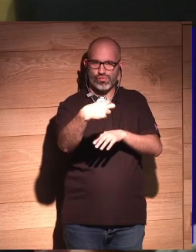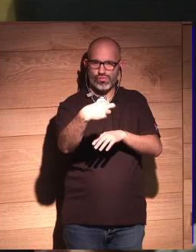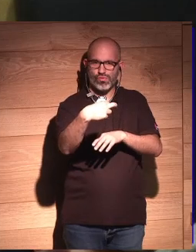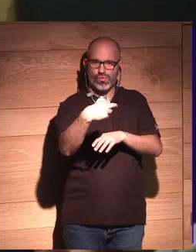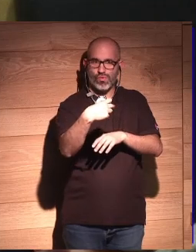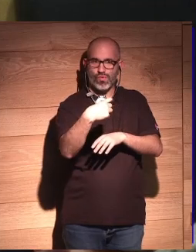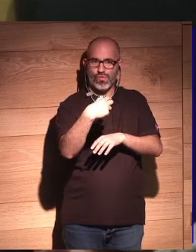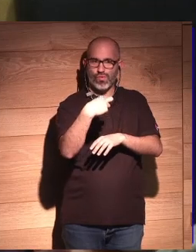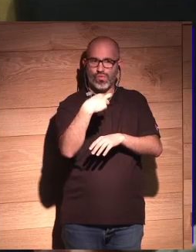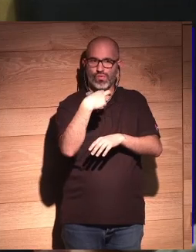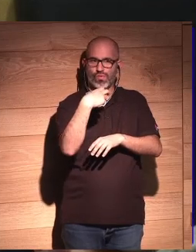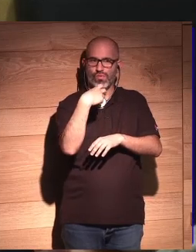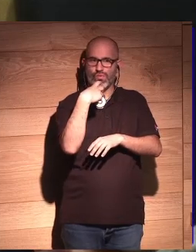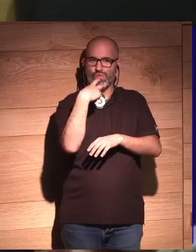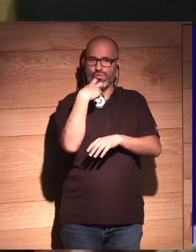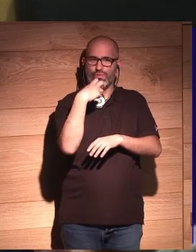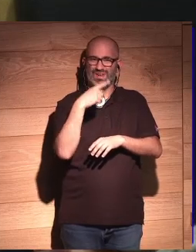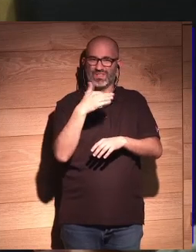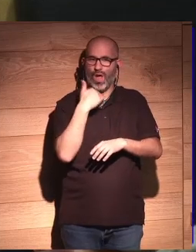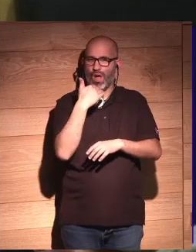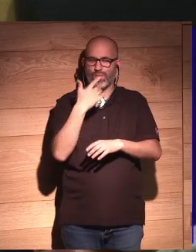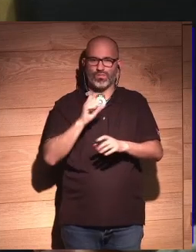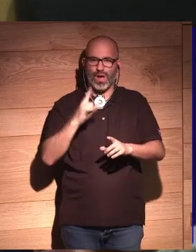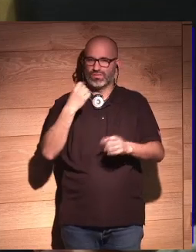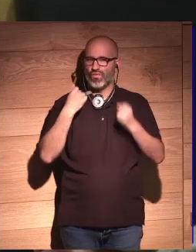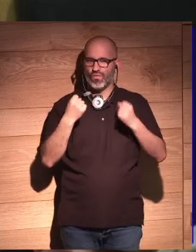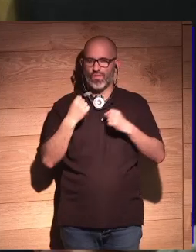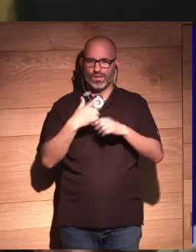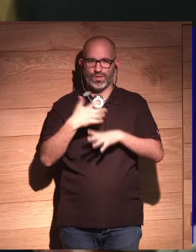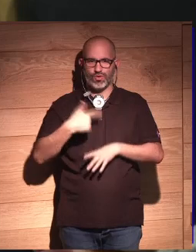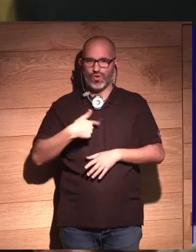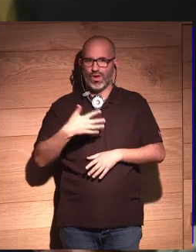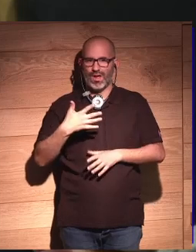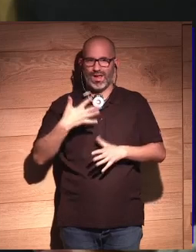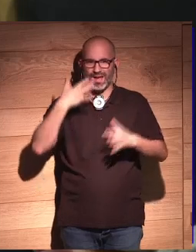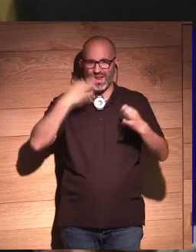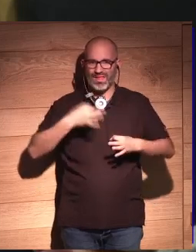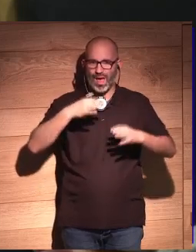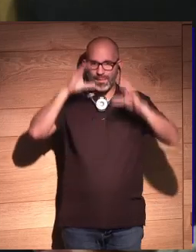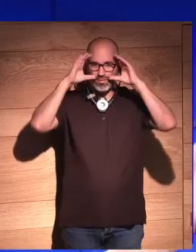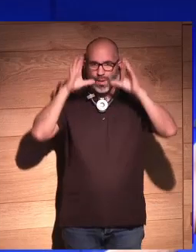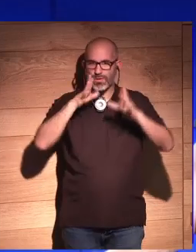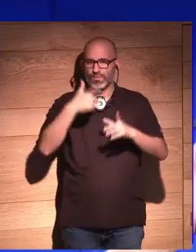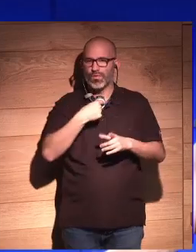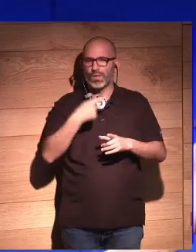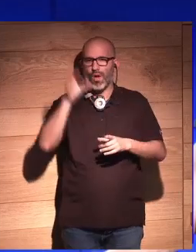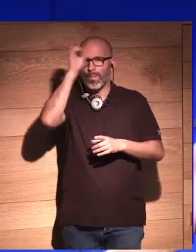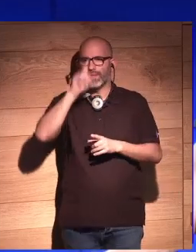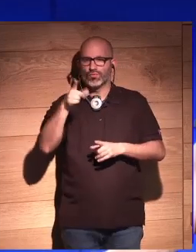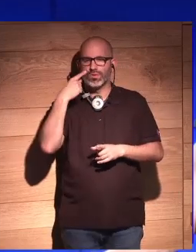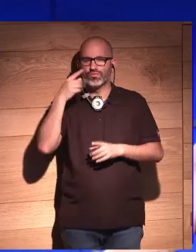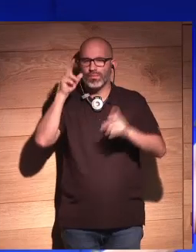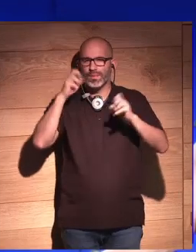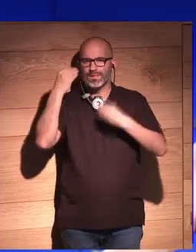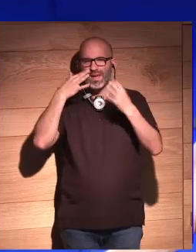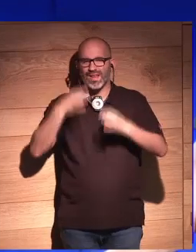seen in virtual reality. So I would like you to comment on that. Yeah, that's such a great